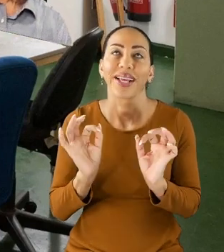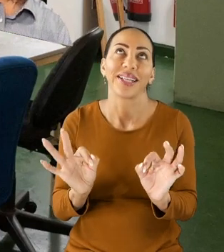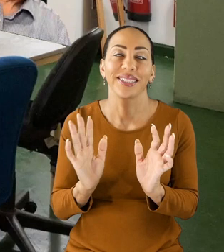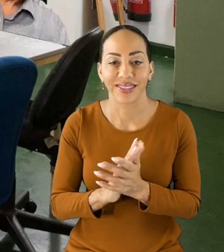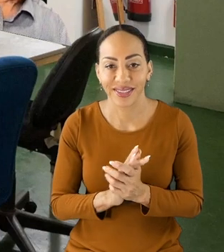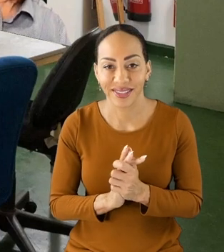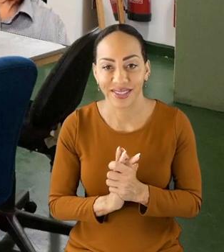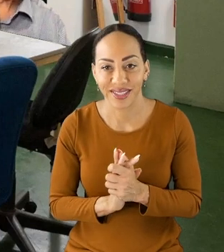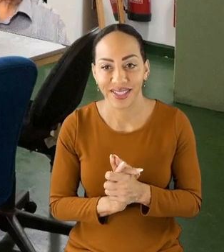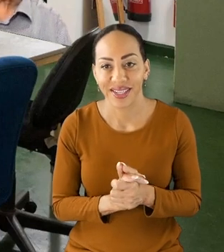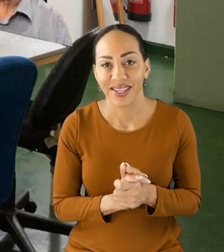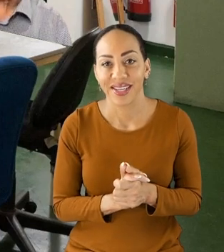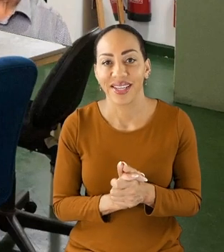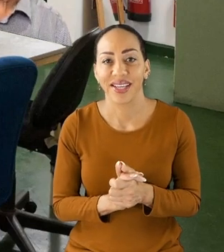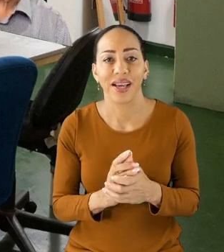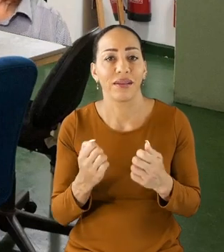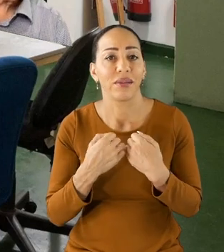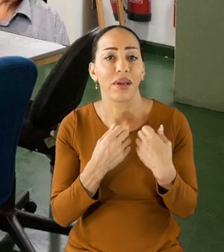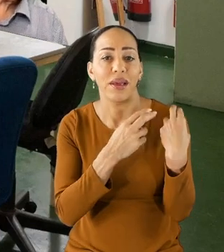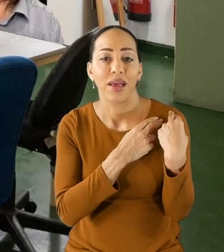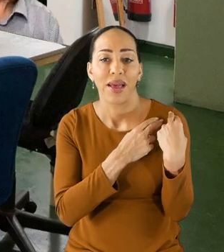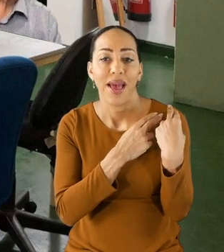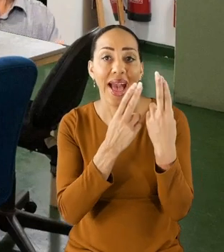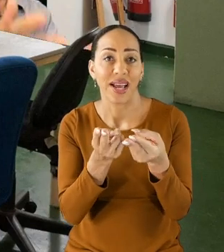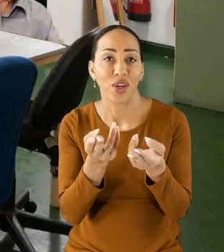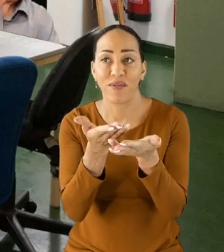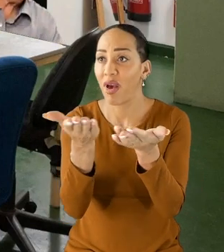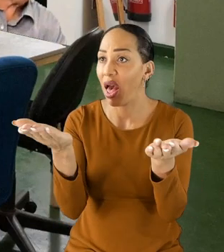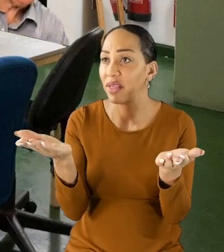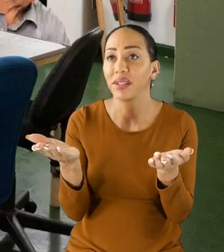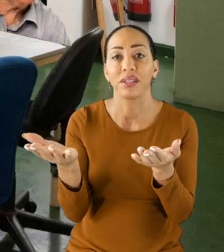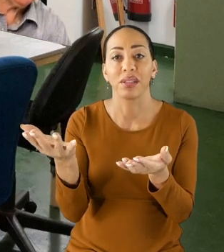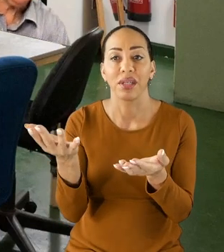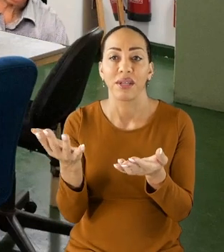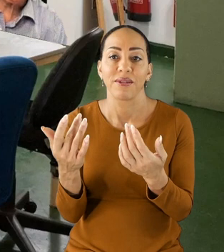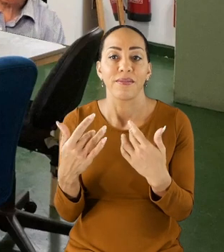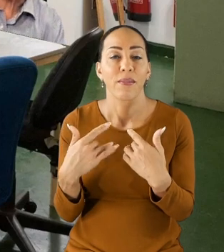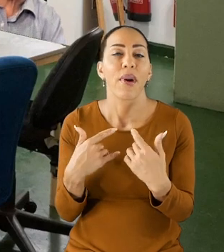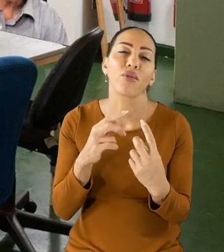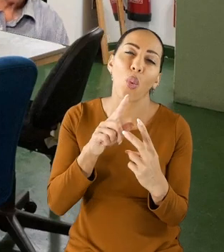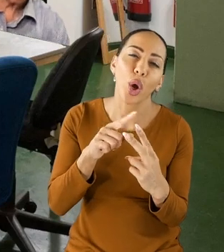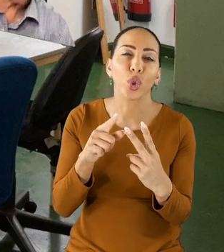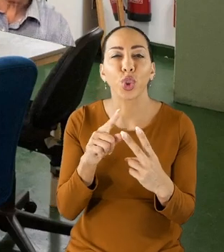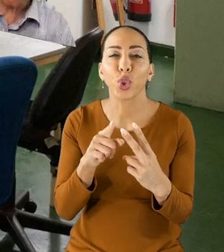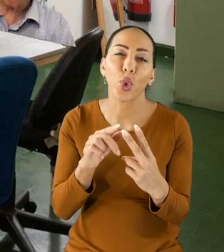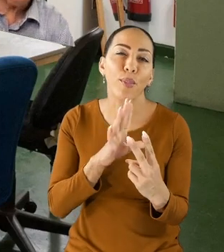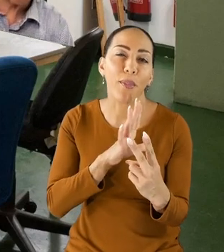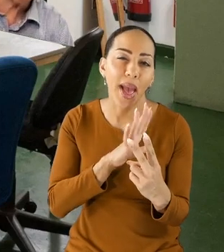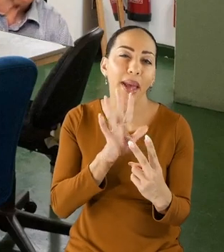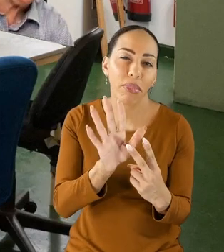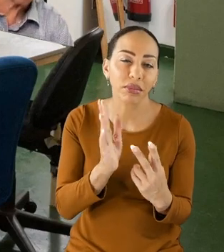Classic. Maybe I will hand over to everyone else to ask questions. I have one or